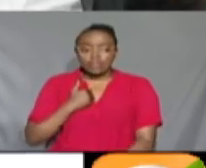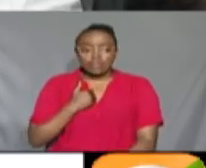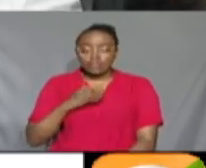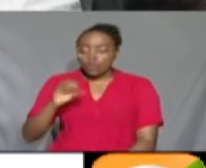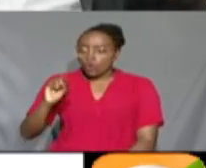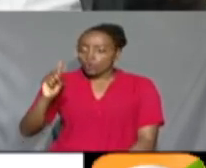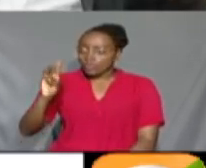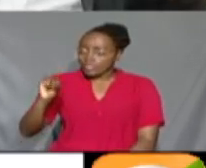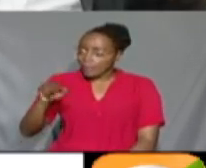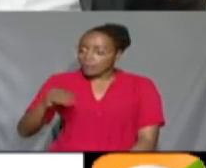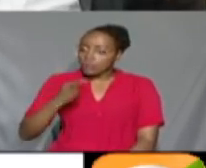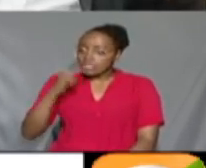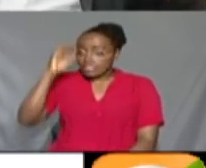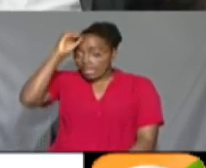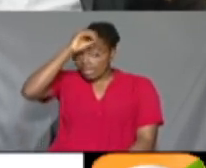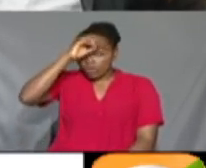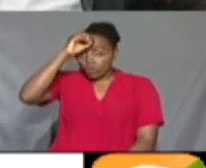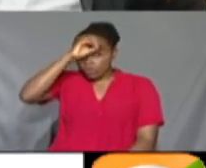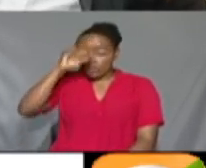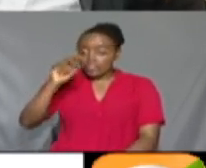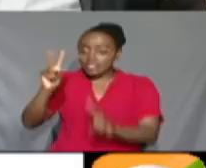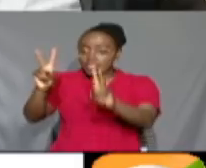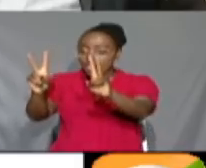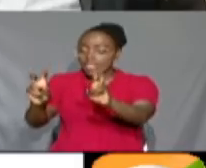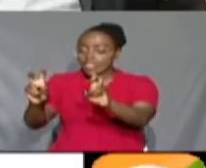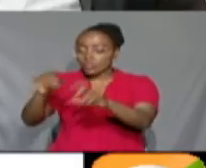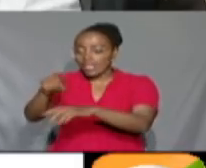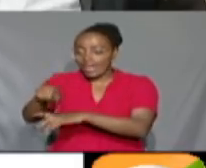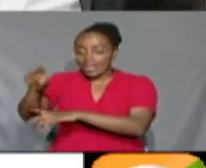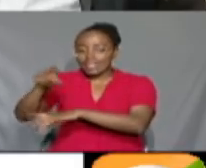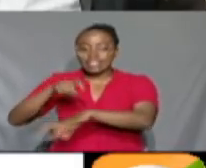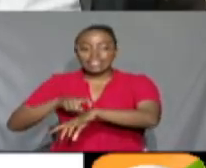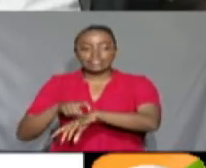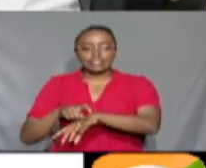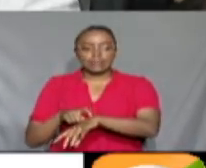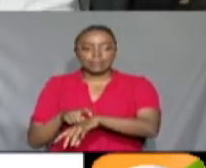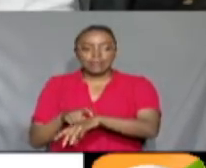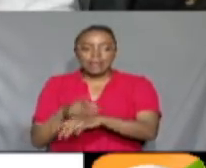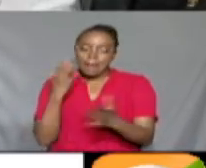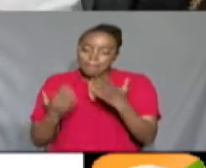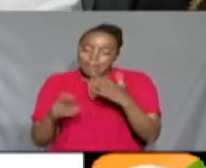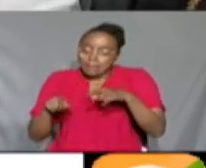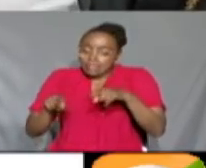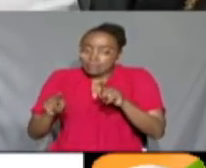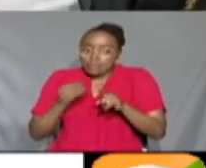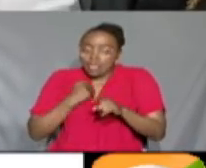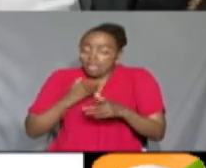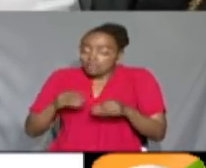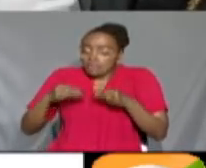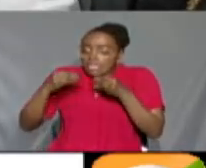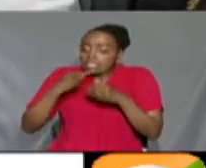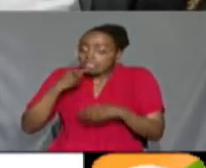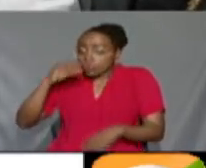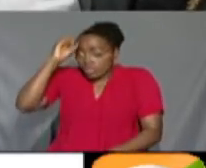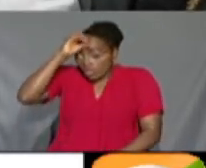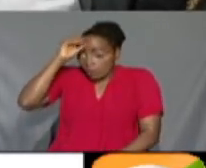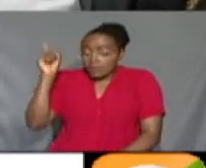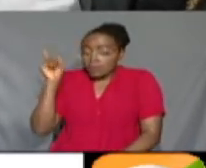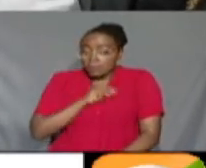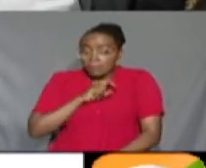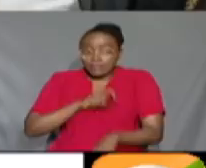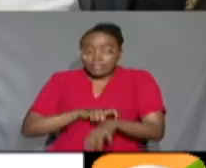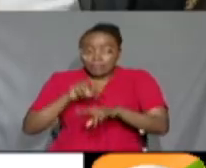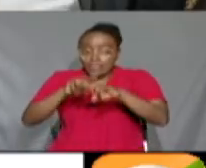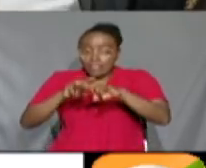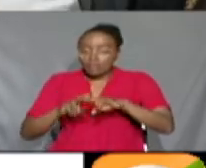ODM will give their views on those on that matter at appropriate time. Maybe they have given their views initially at the sitting. I